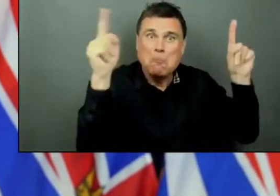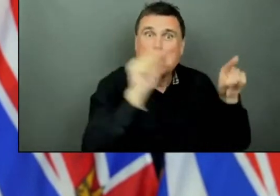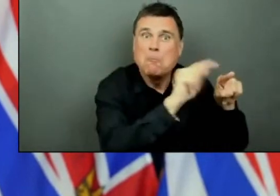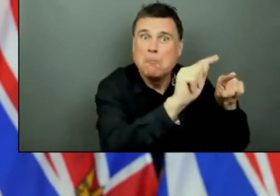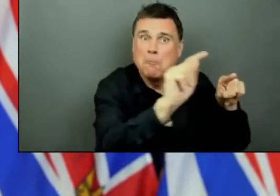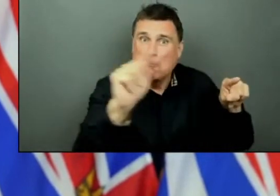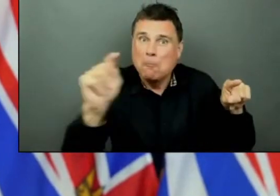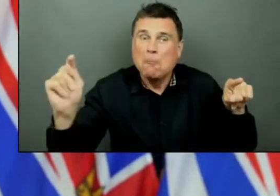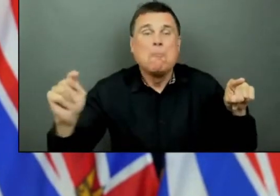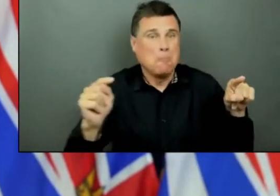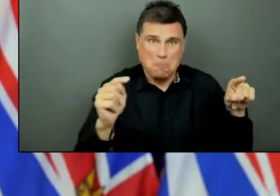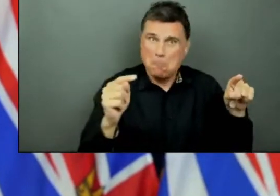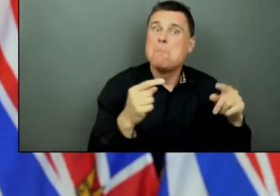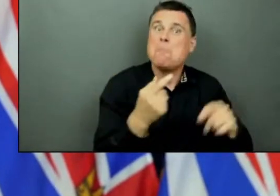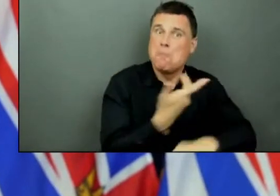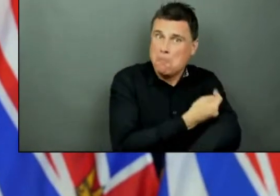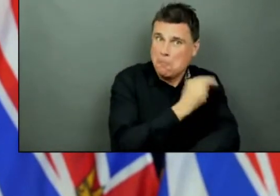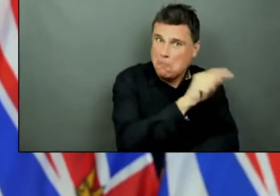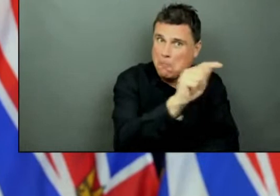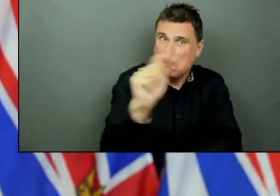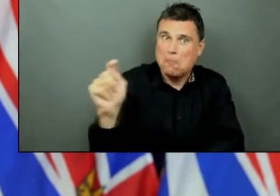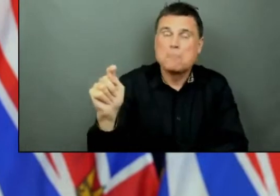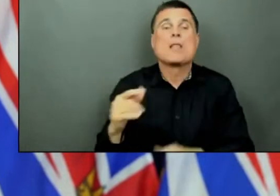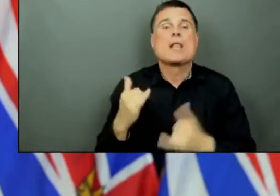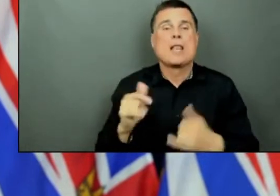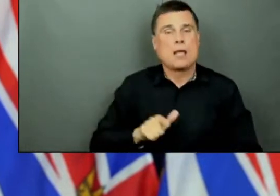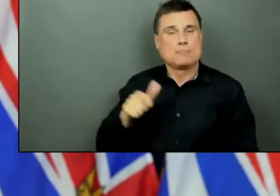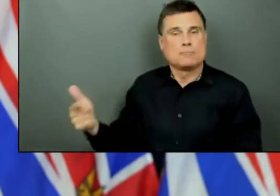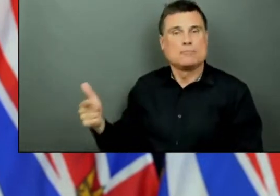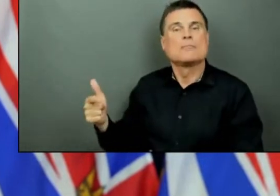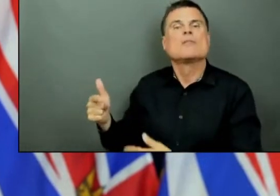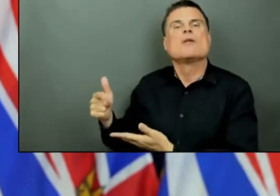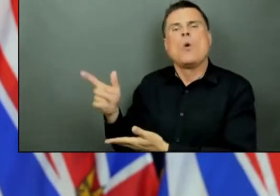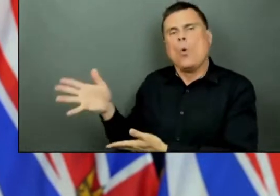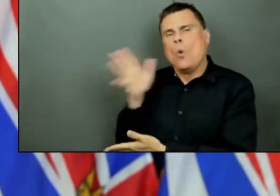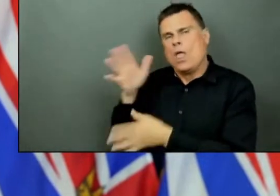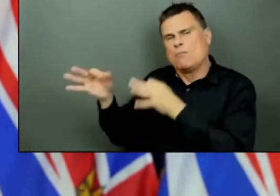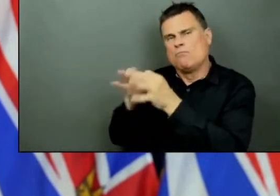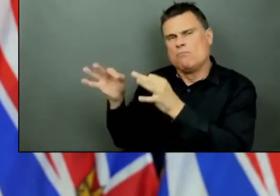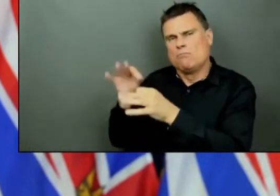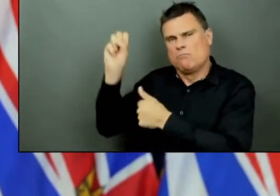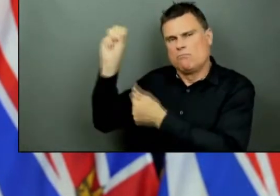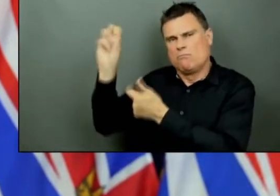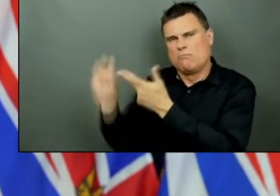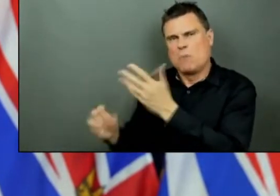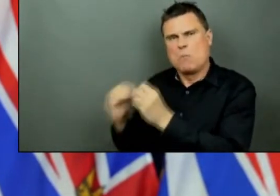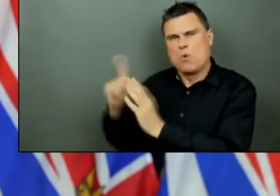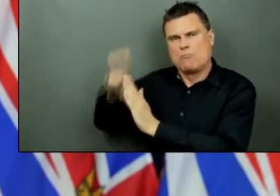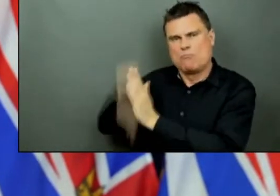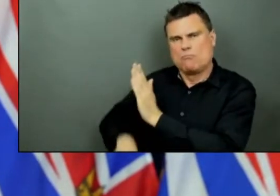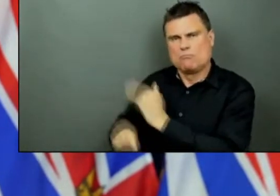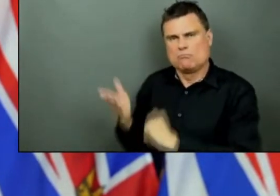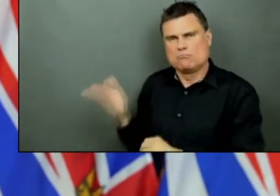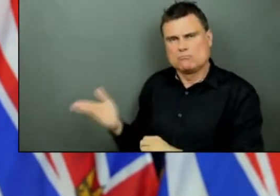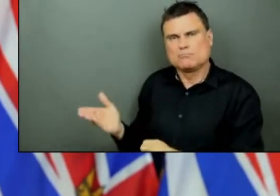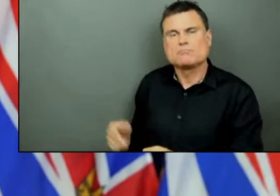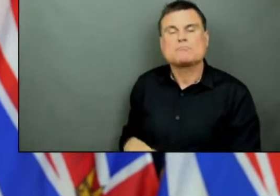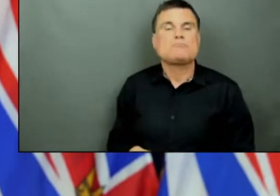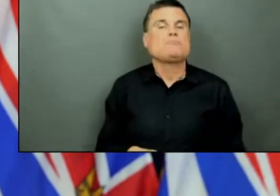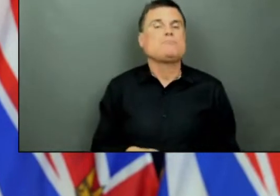very important information that will highlight for all of us the importance of registering, getting a booking, and getting a vaccination.